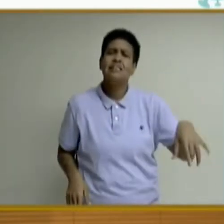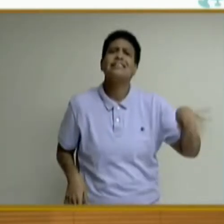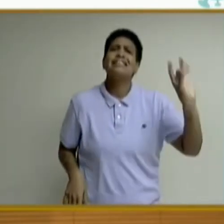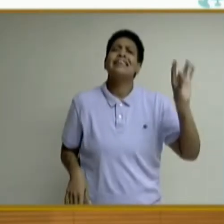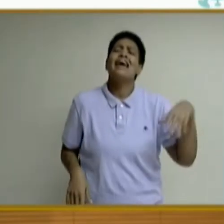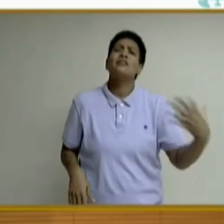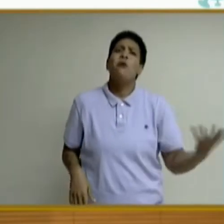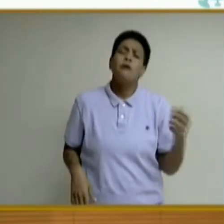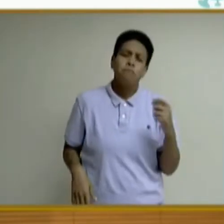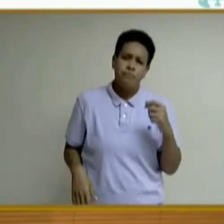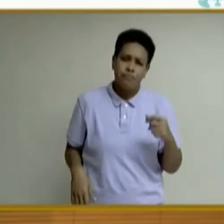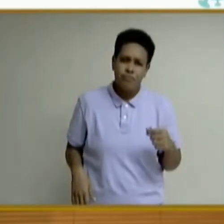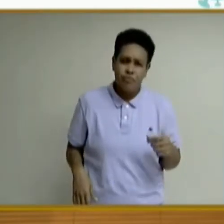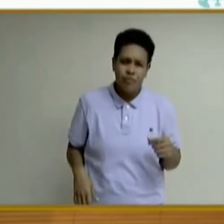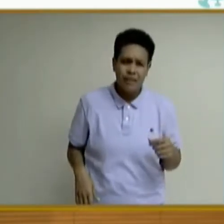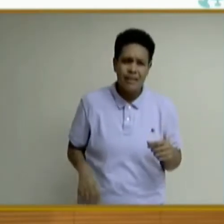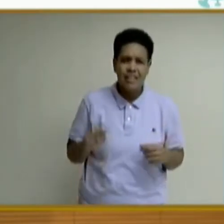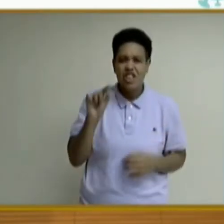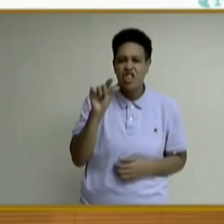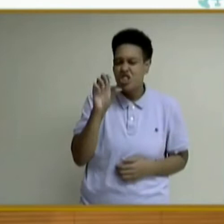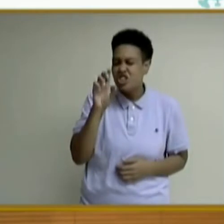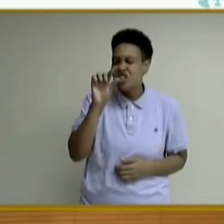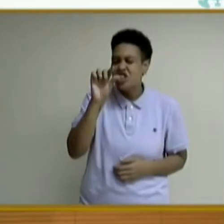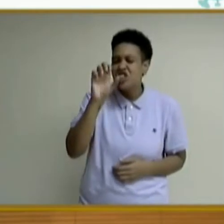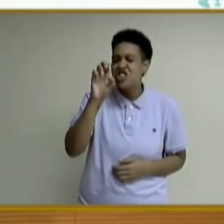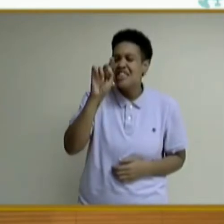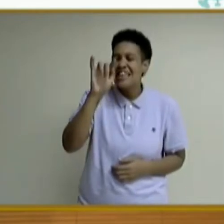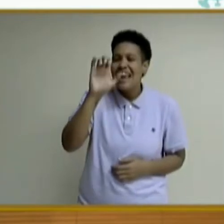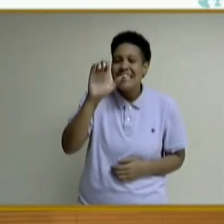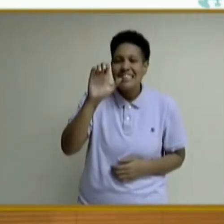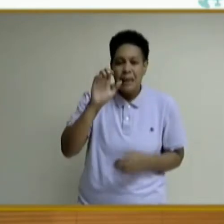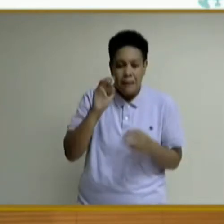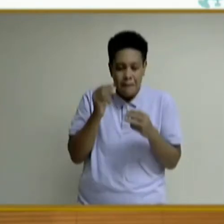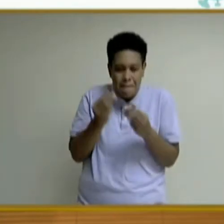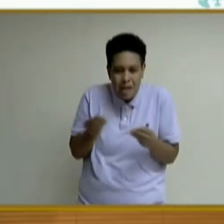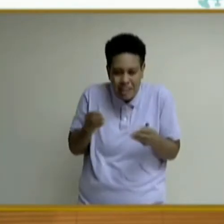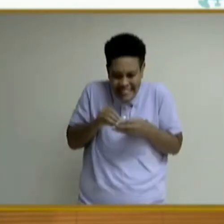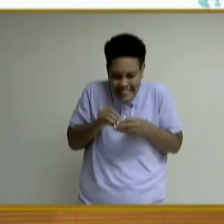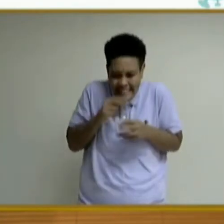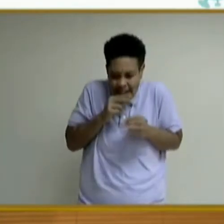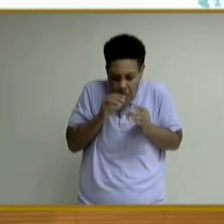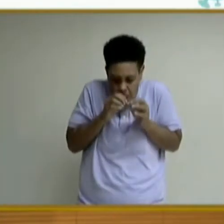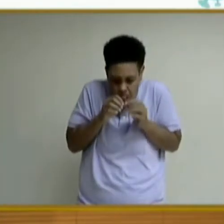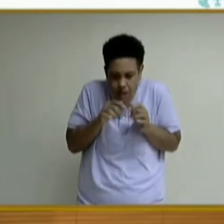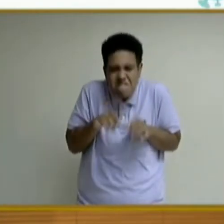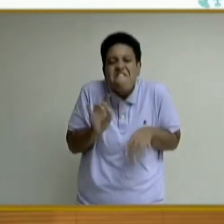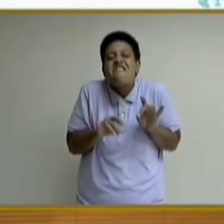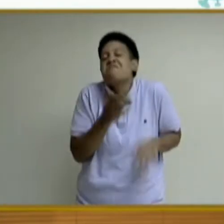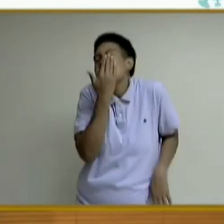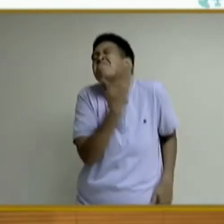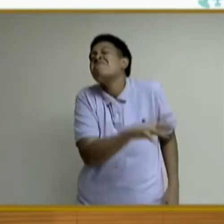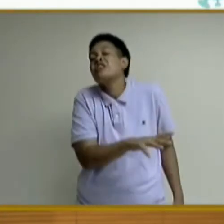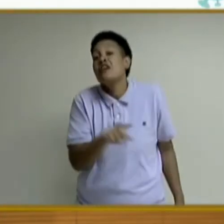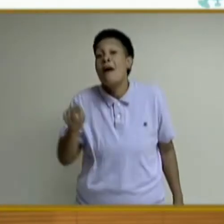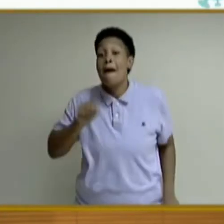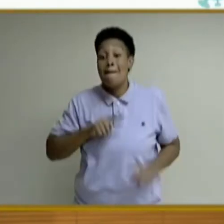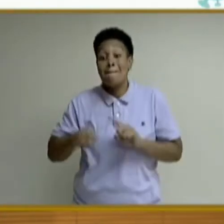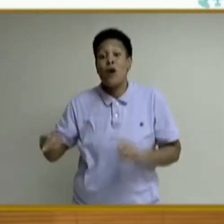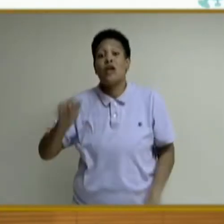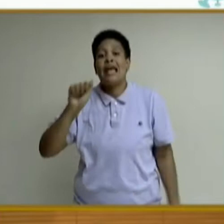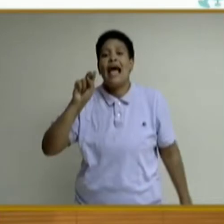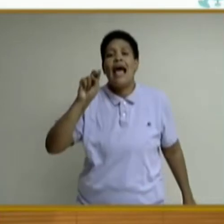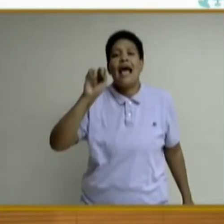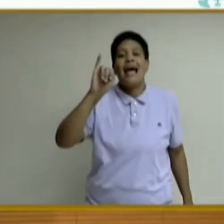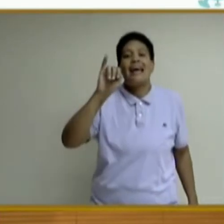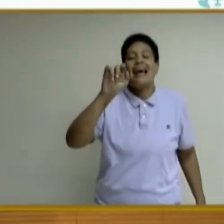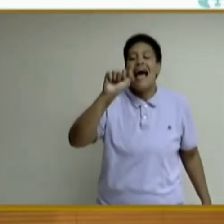the genetic material of the virus, whereas the antigen test detects proteins which the